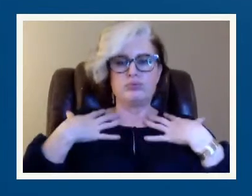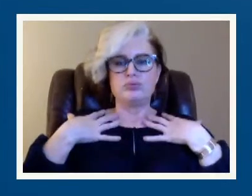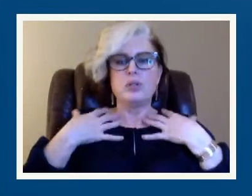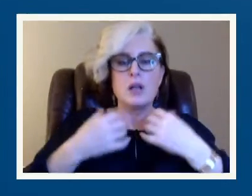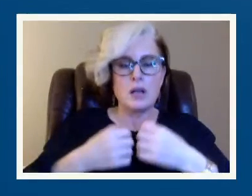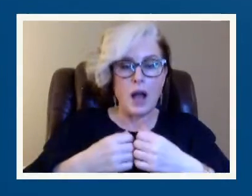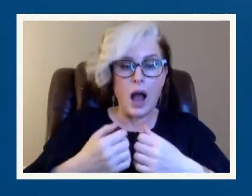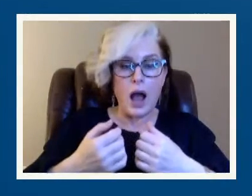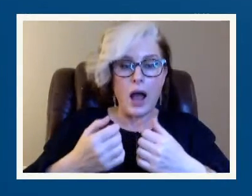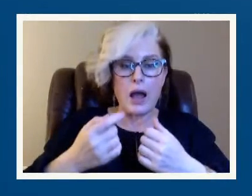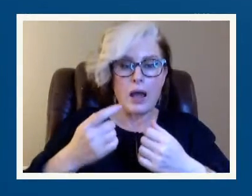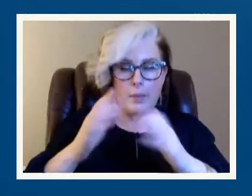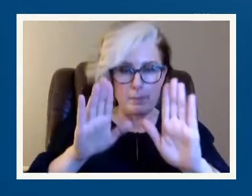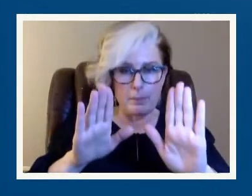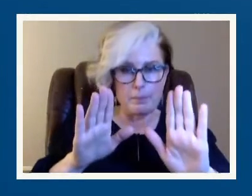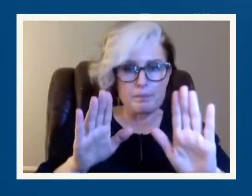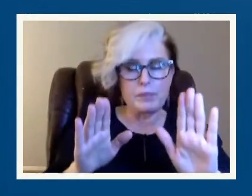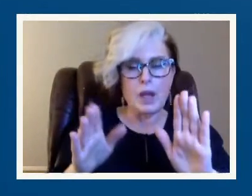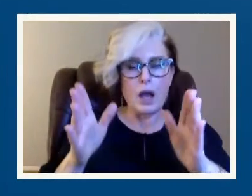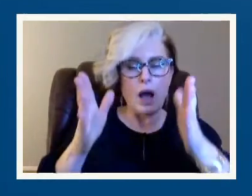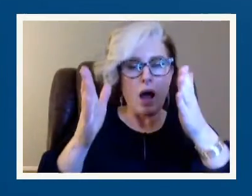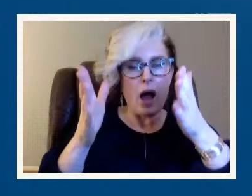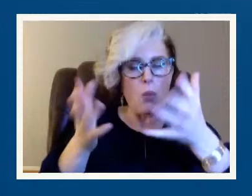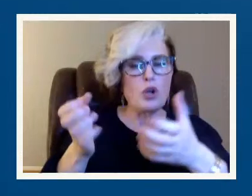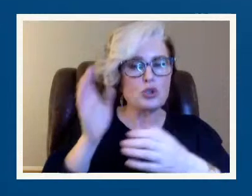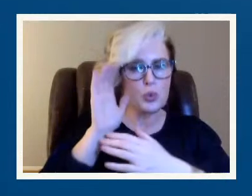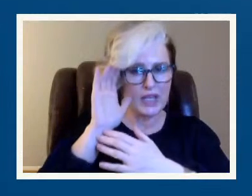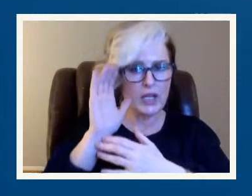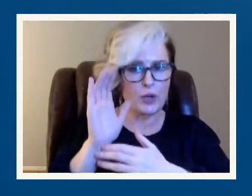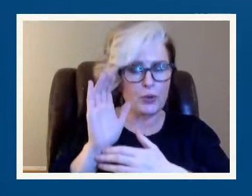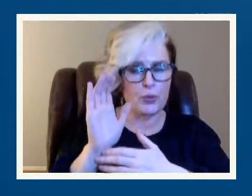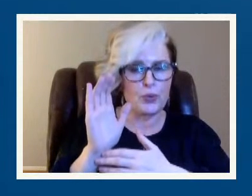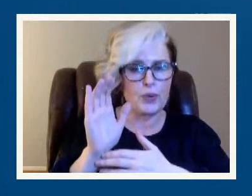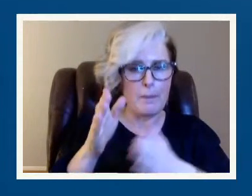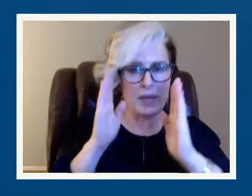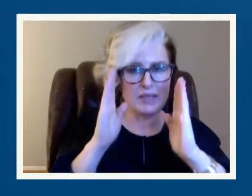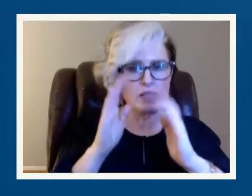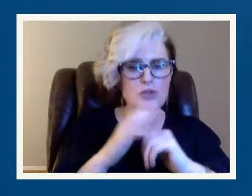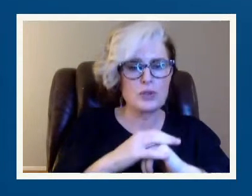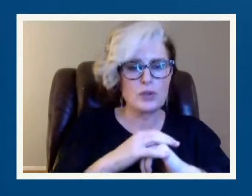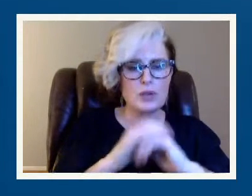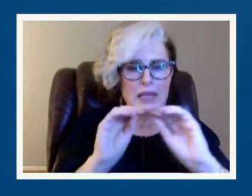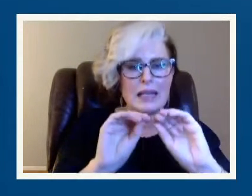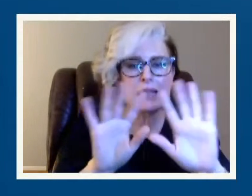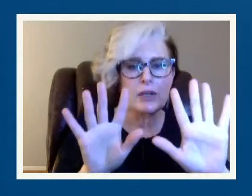But I want folks to listen to this. I want people to be clear.